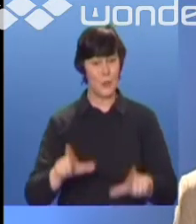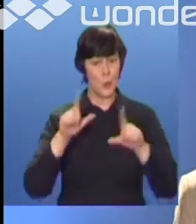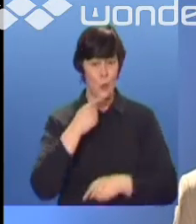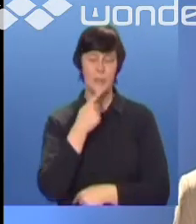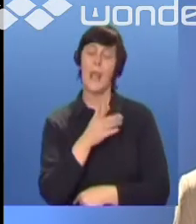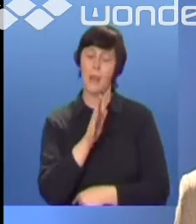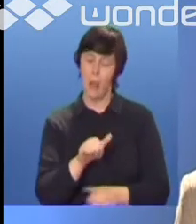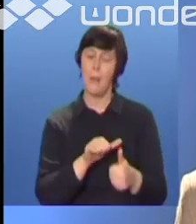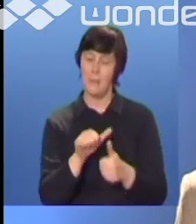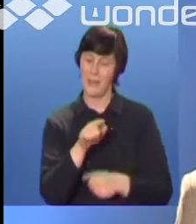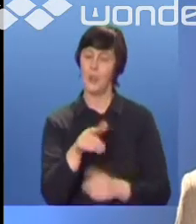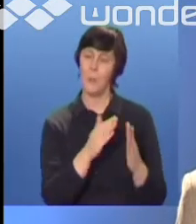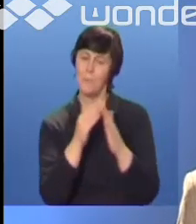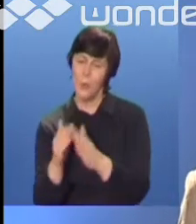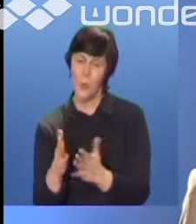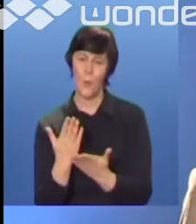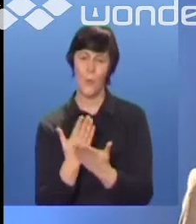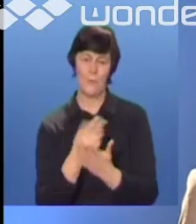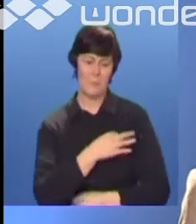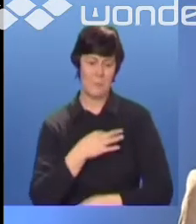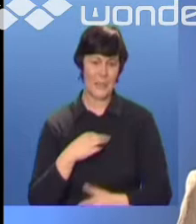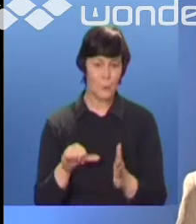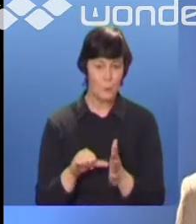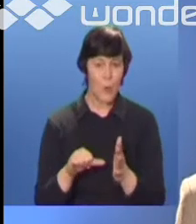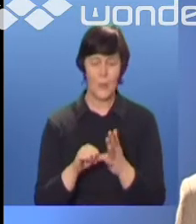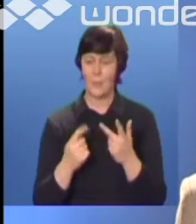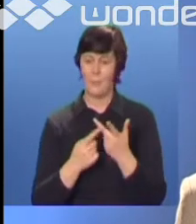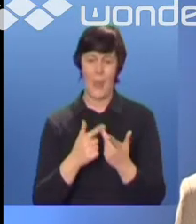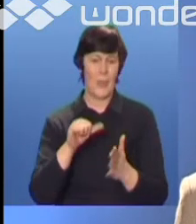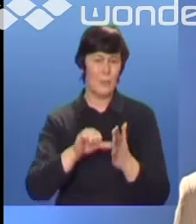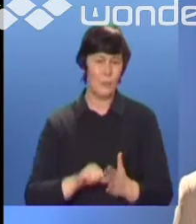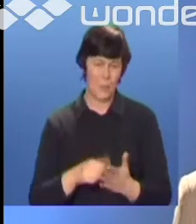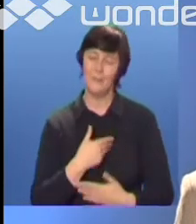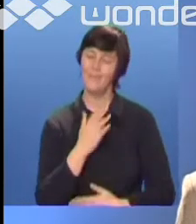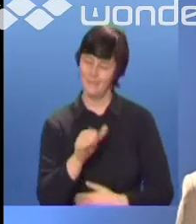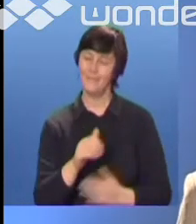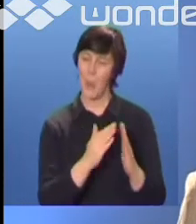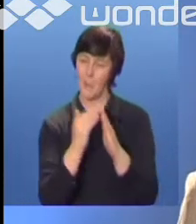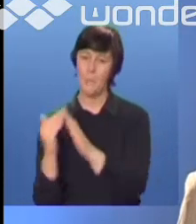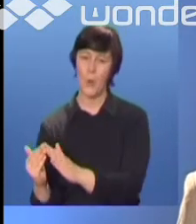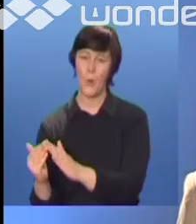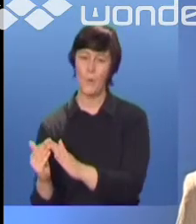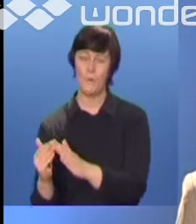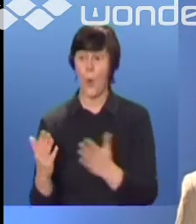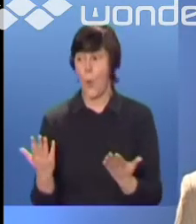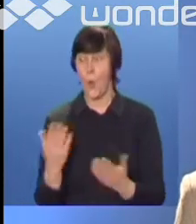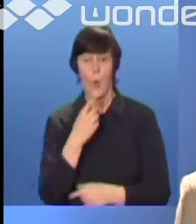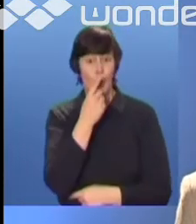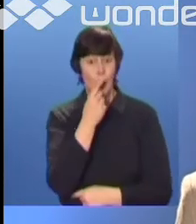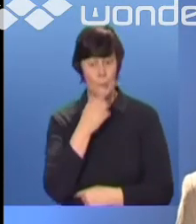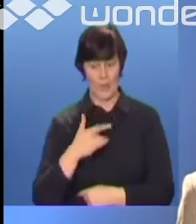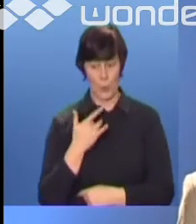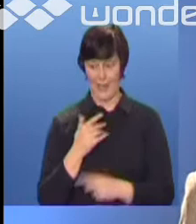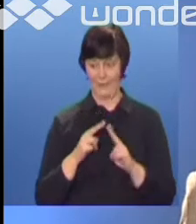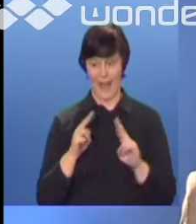current landlord for urgent rehousing due to medical or other social reasons. People in Band B might also be in a property